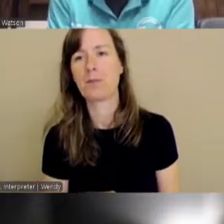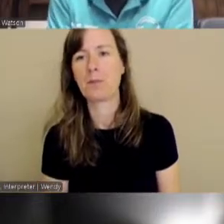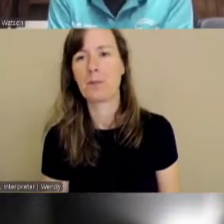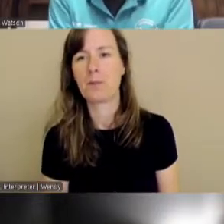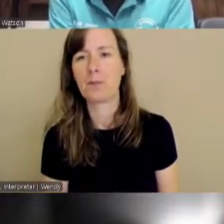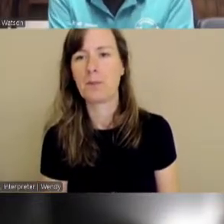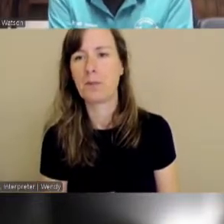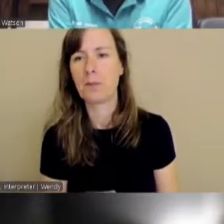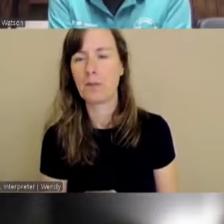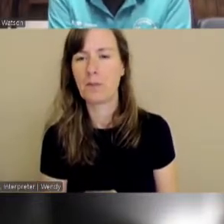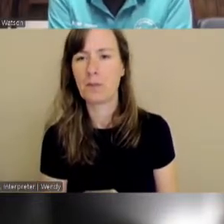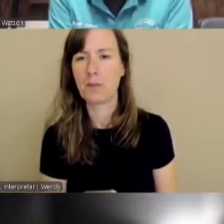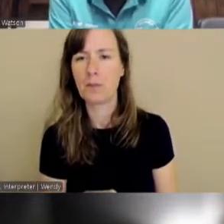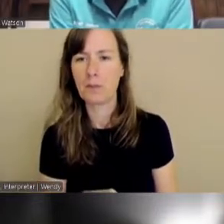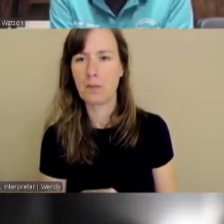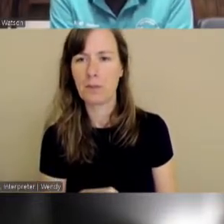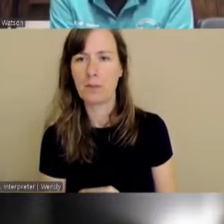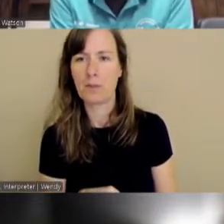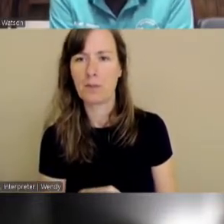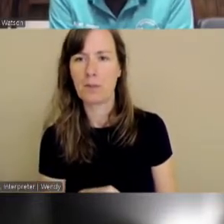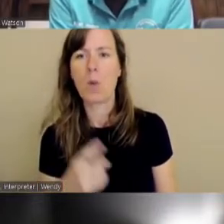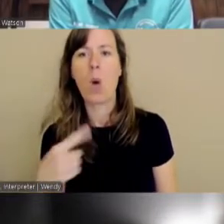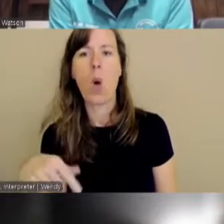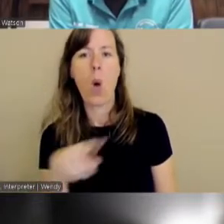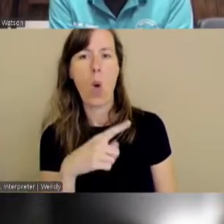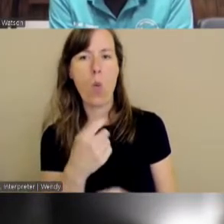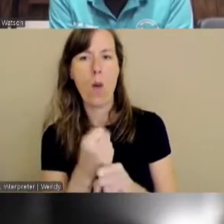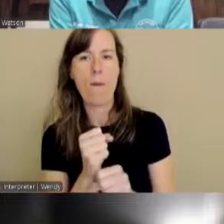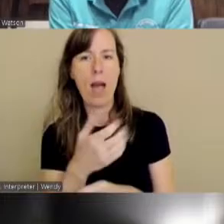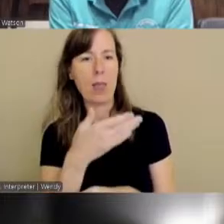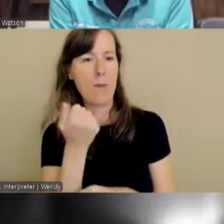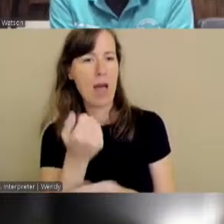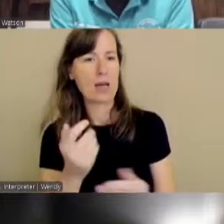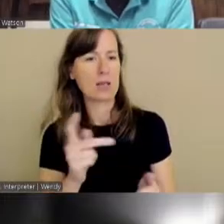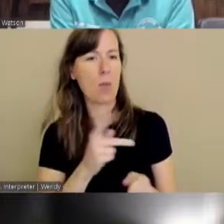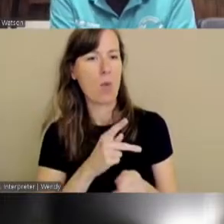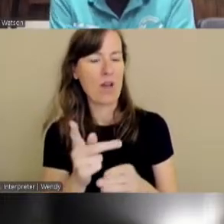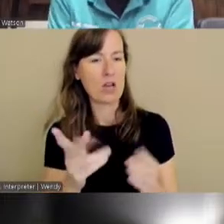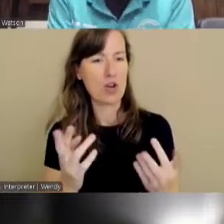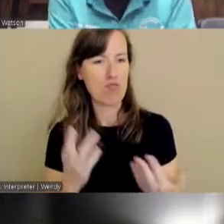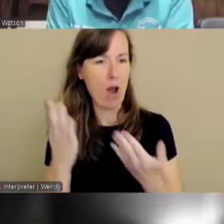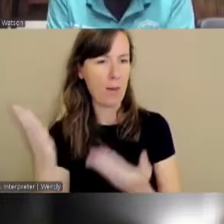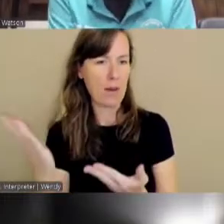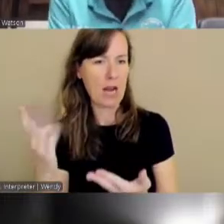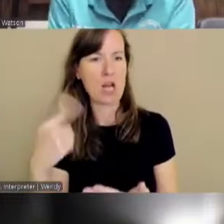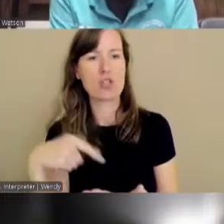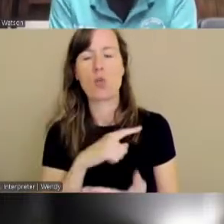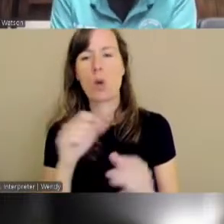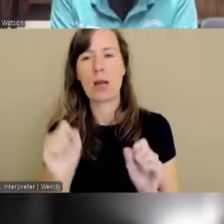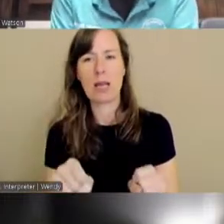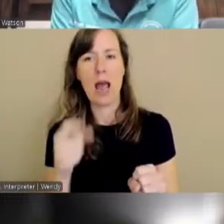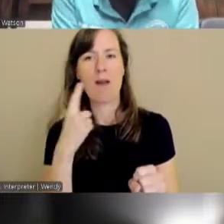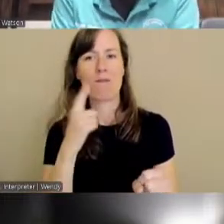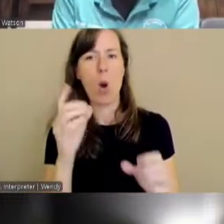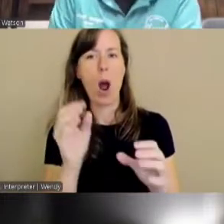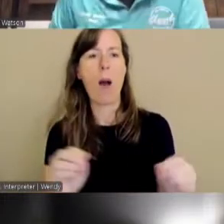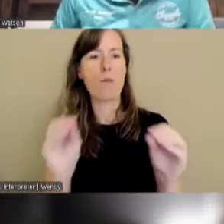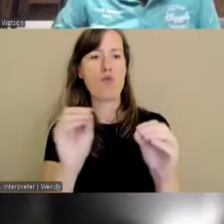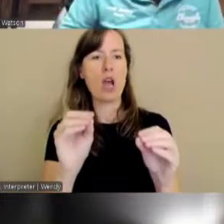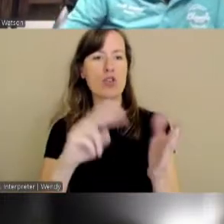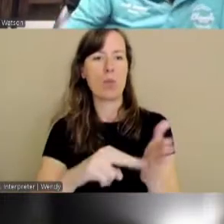I think we made the best professional recommendation that we can for operational